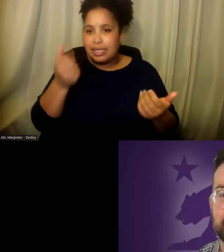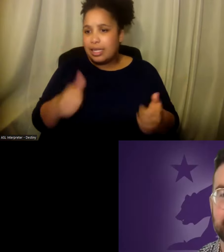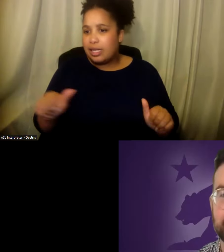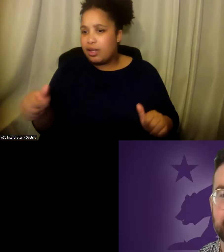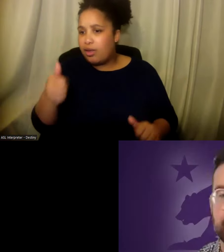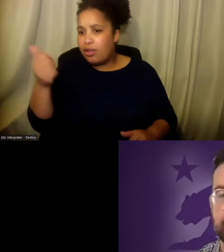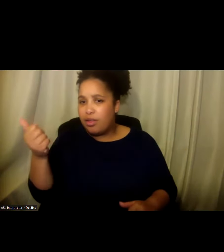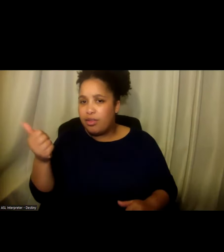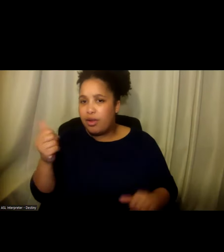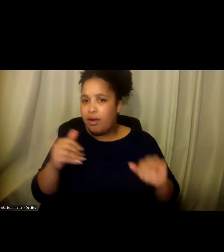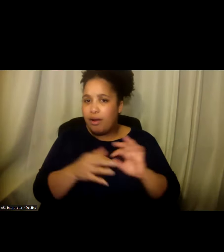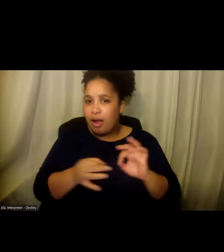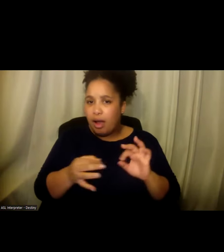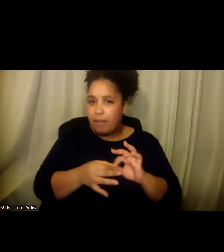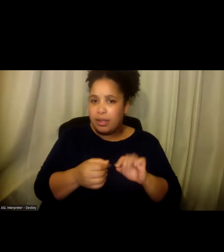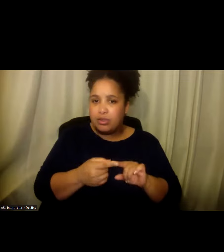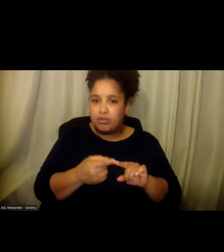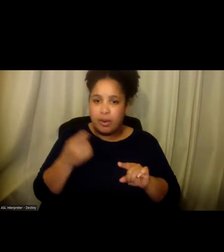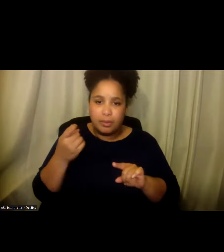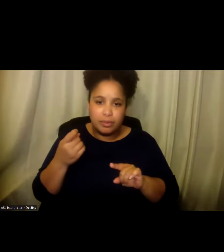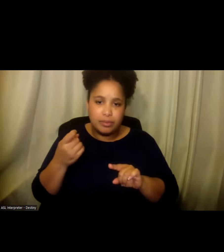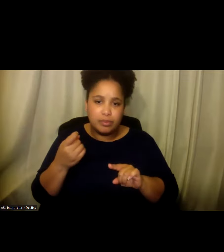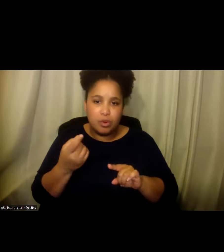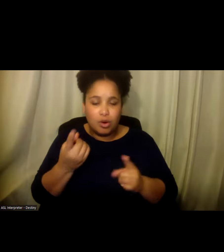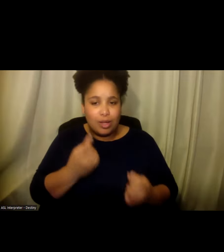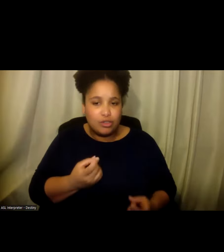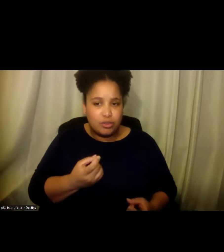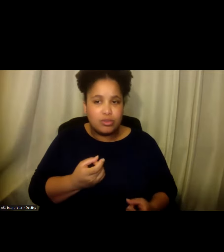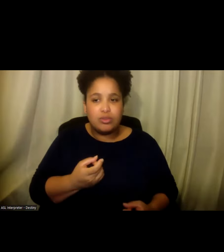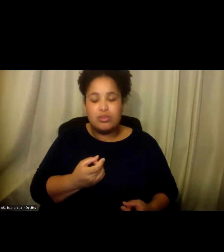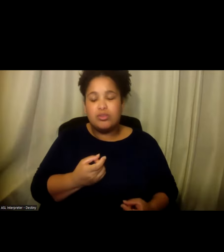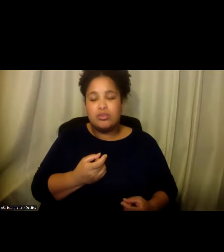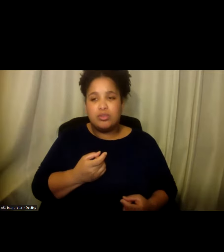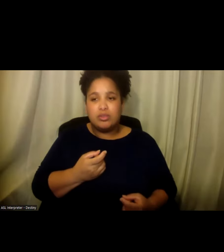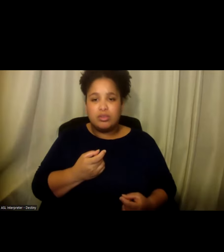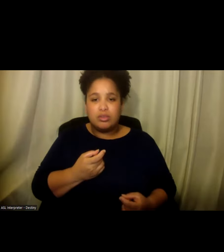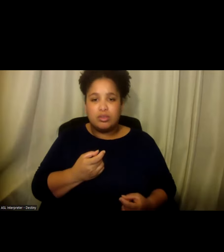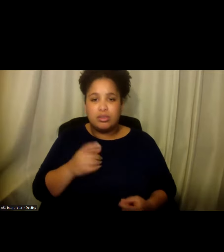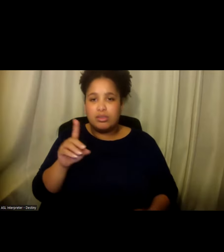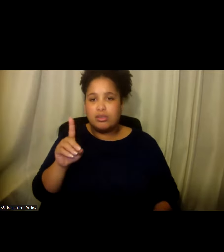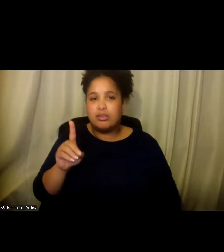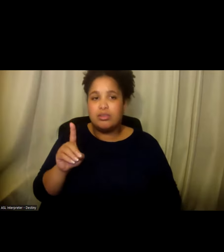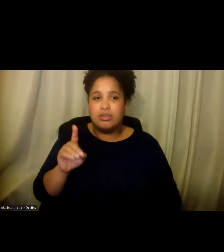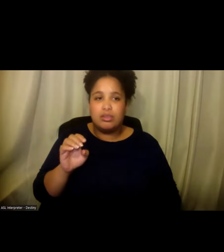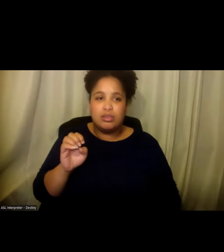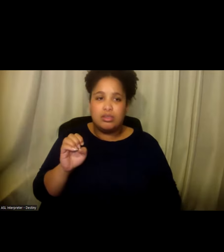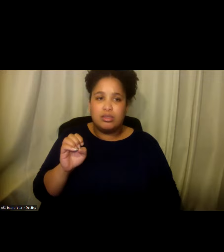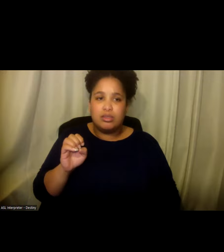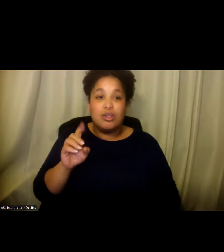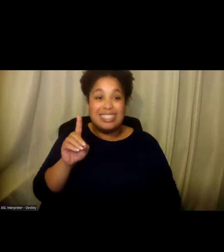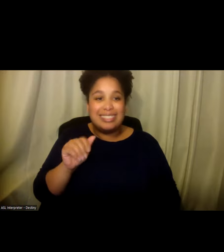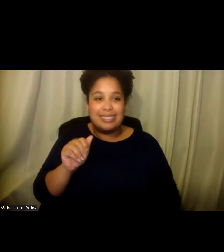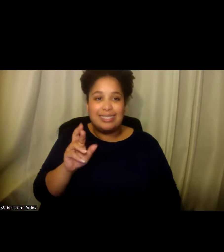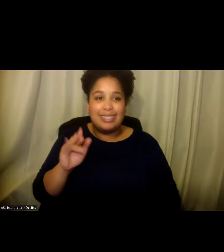other comments from or questions. So with that, Derek, who has a wealth